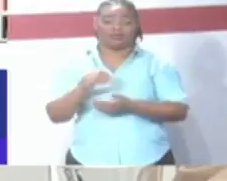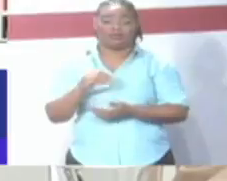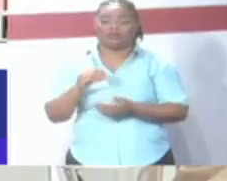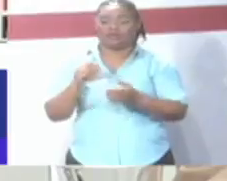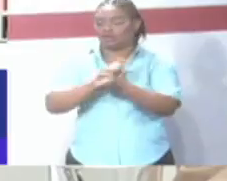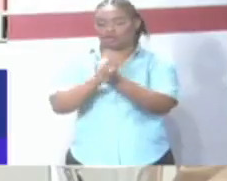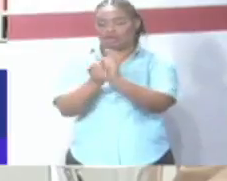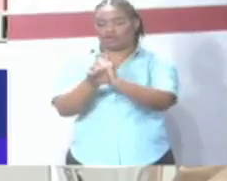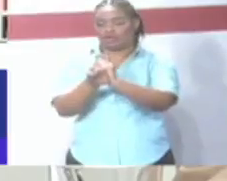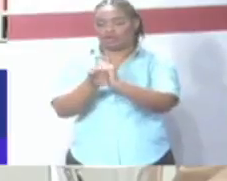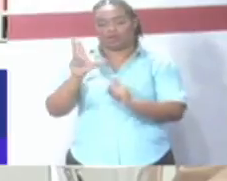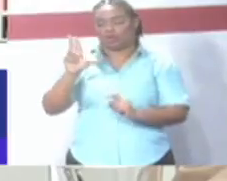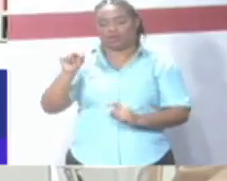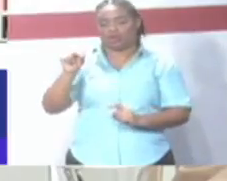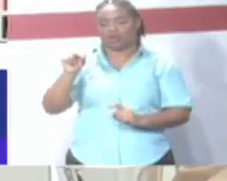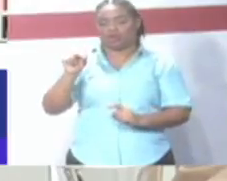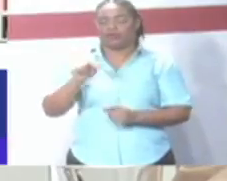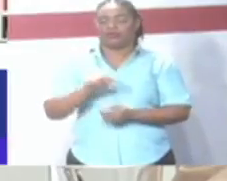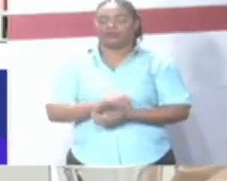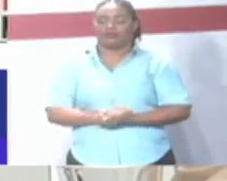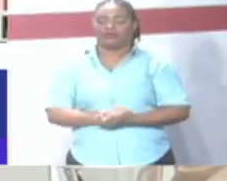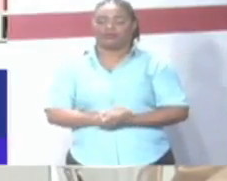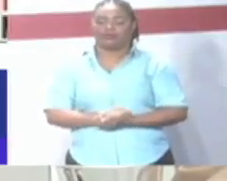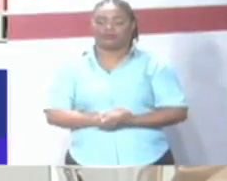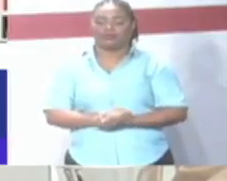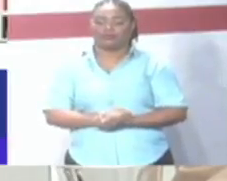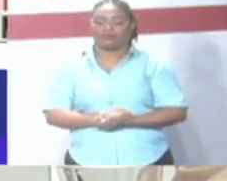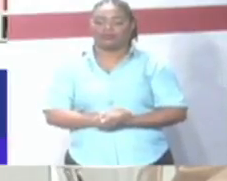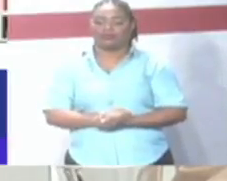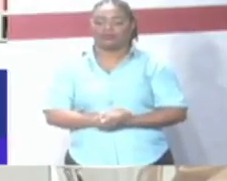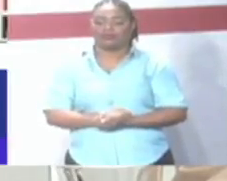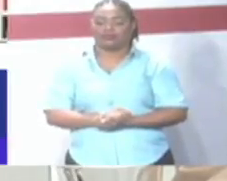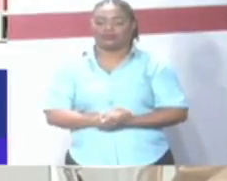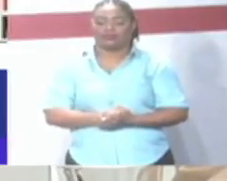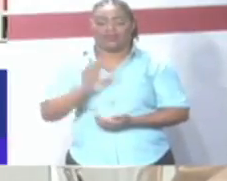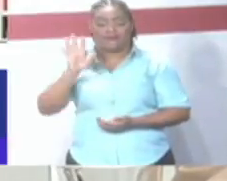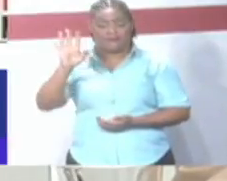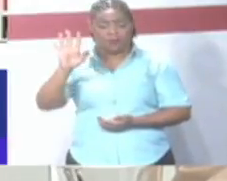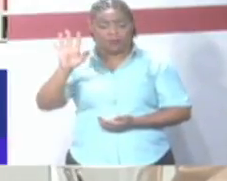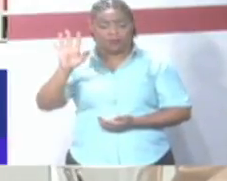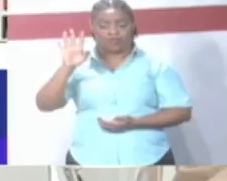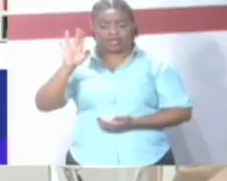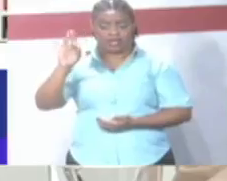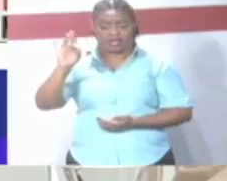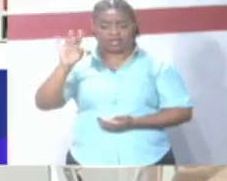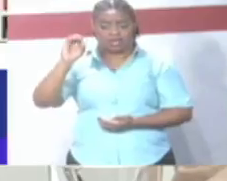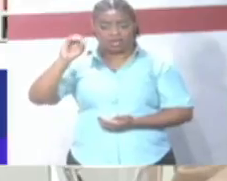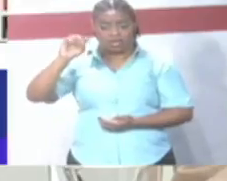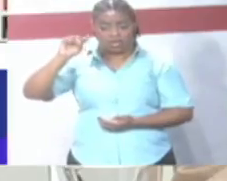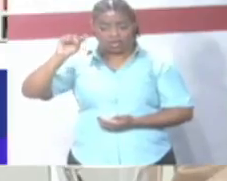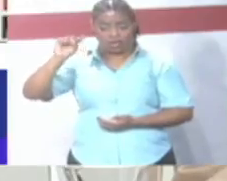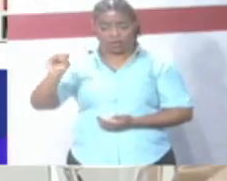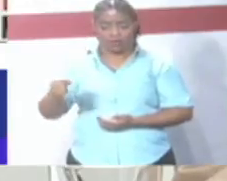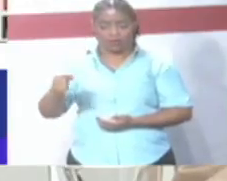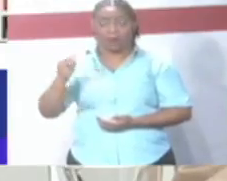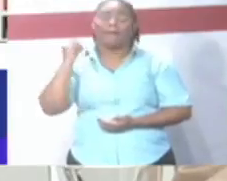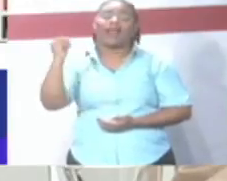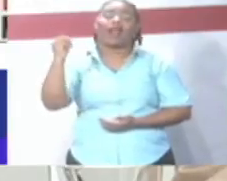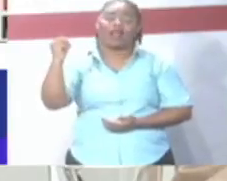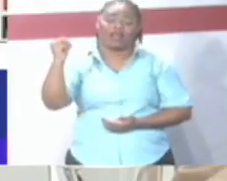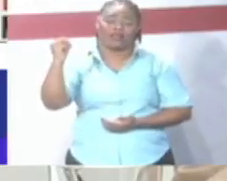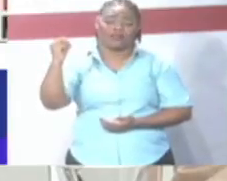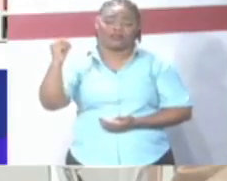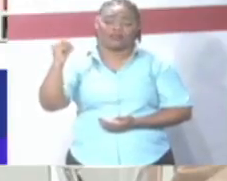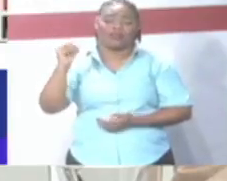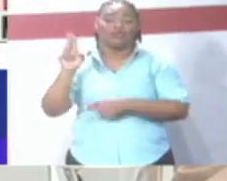affected. The $480 million spent so far has been allocated